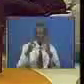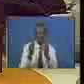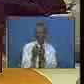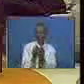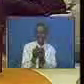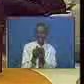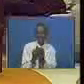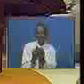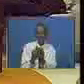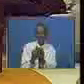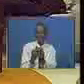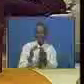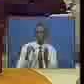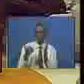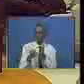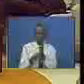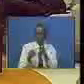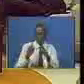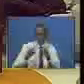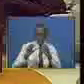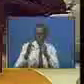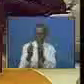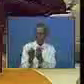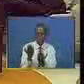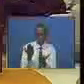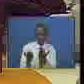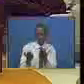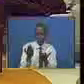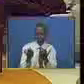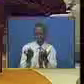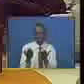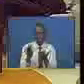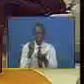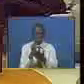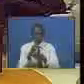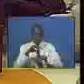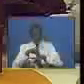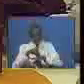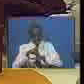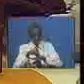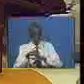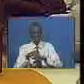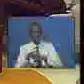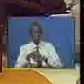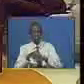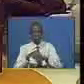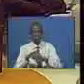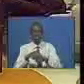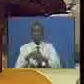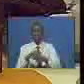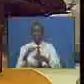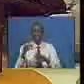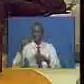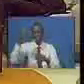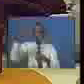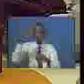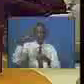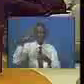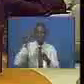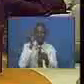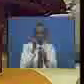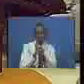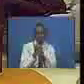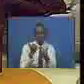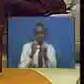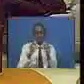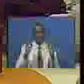misfortune to the family their skin of course their skin is very sensitive to the Sun it can when they exposed to the Sun it can give